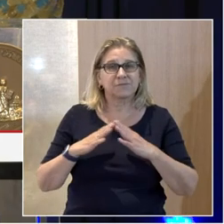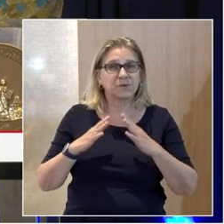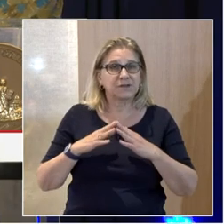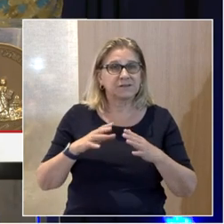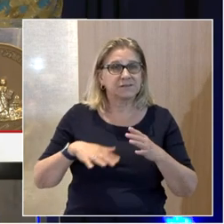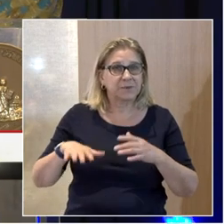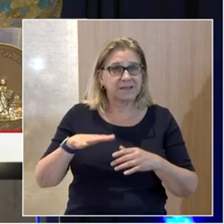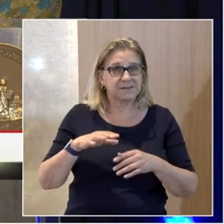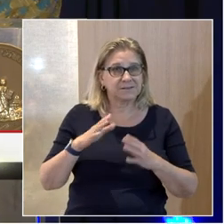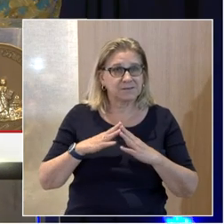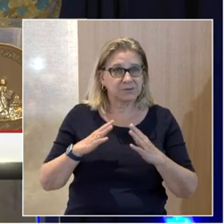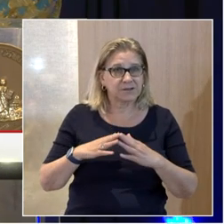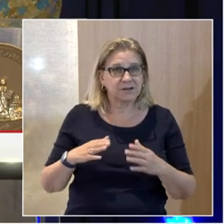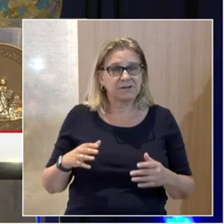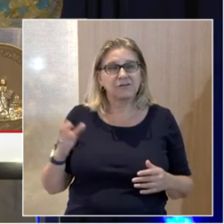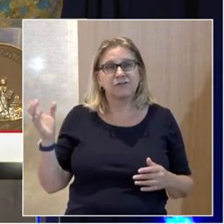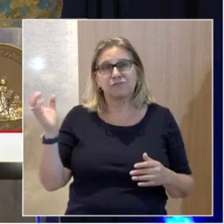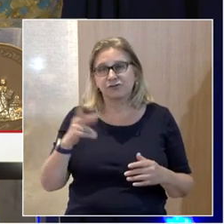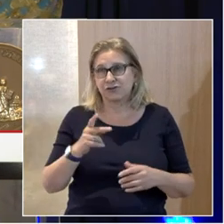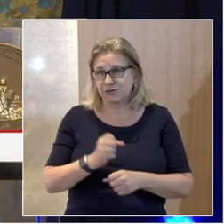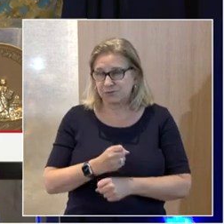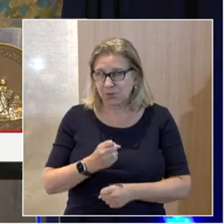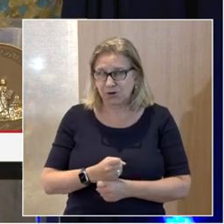to work.